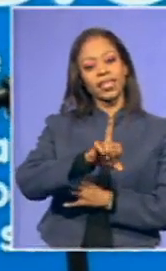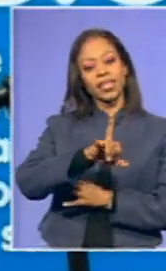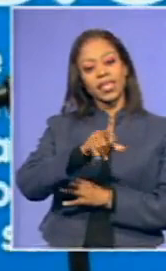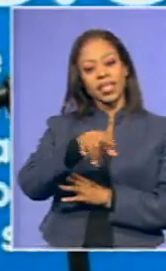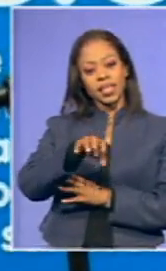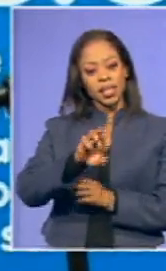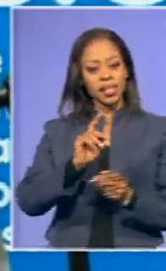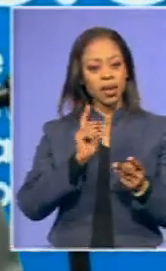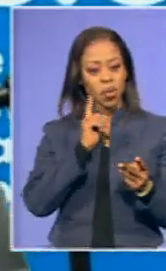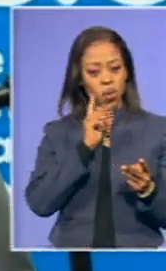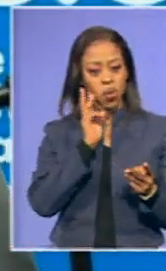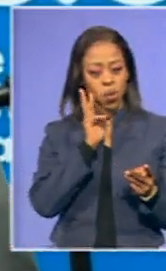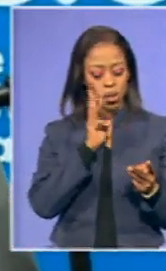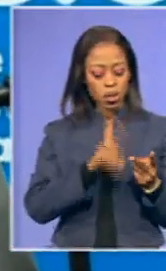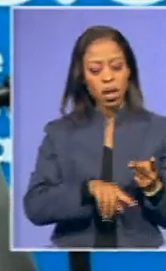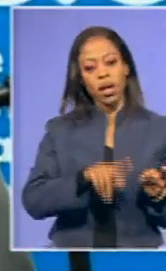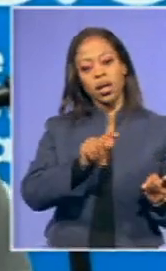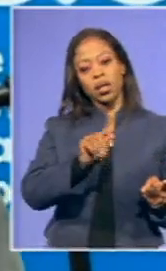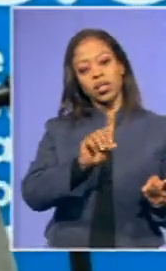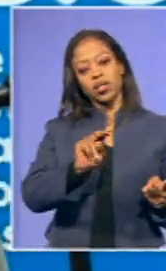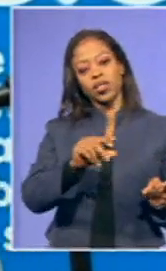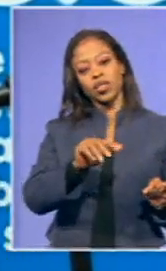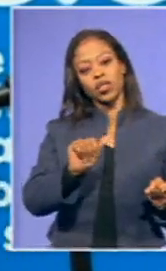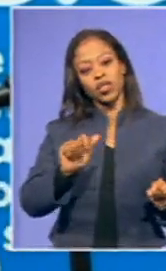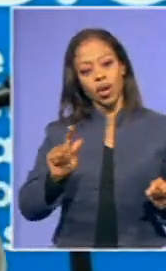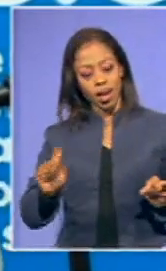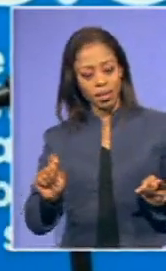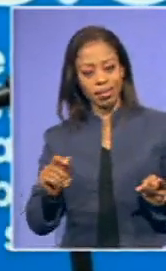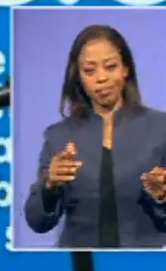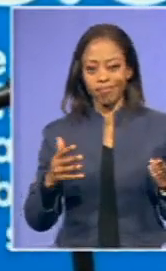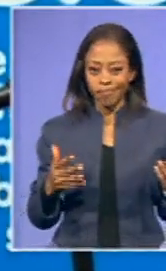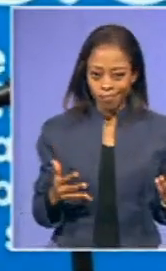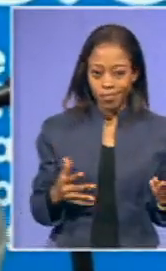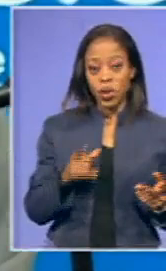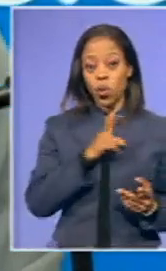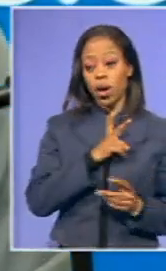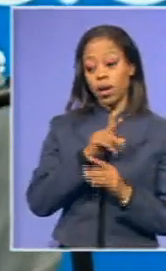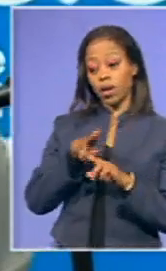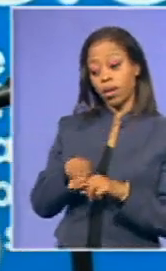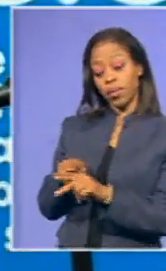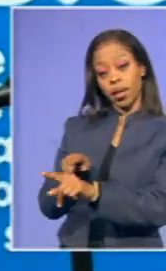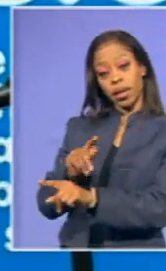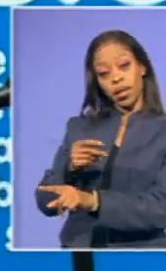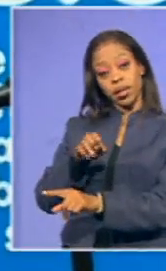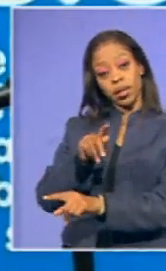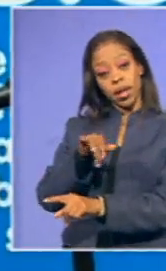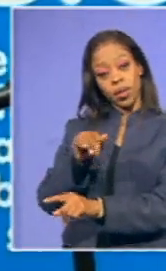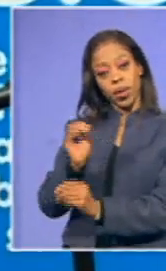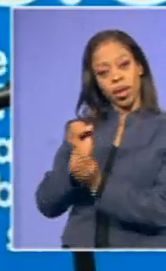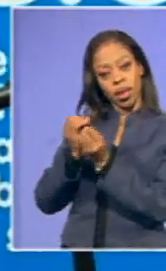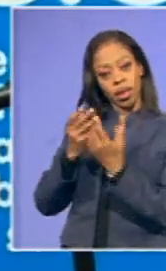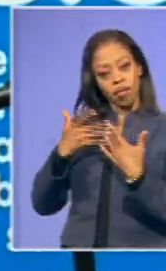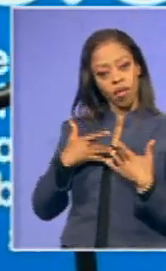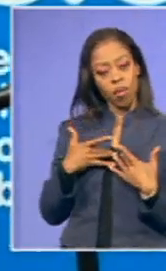I will restrict my responses to the responses from eThekwini, because what they have responded, what they have shared is